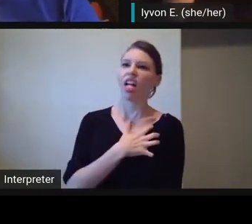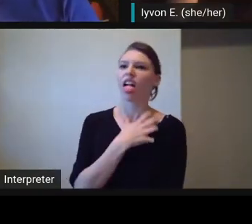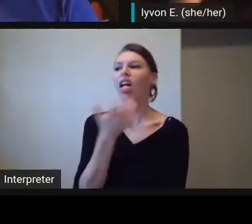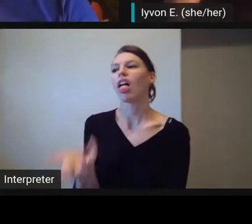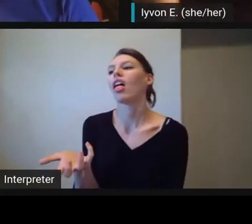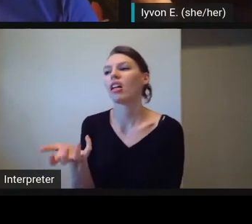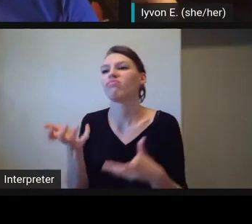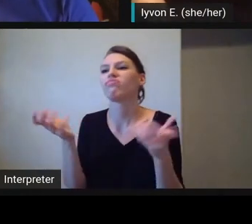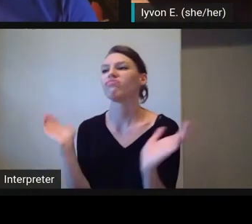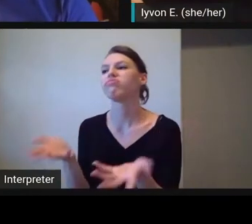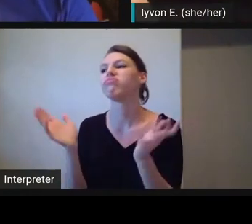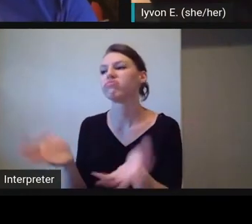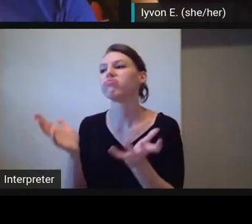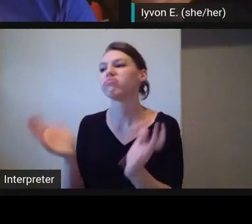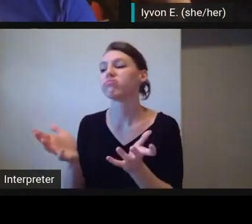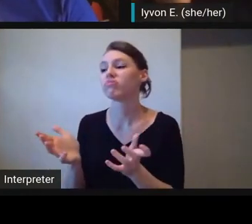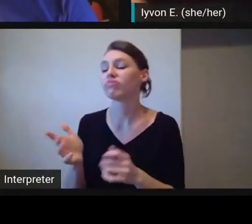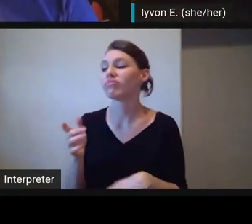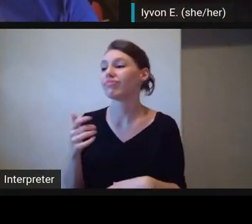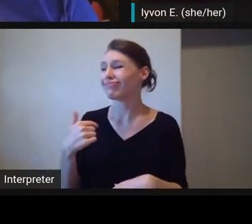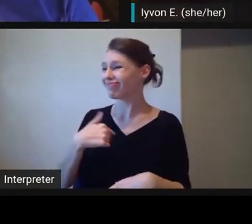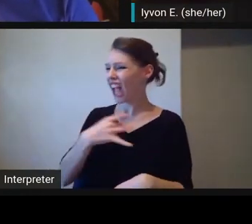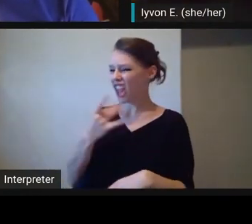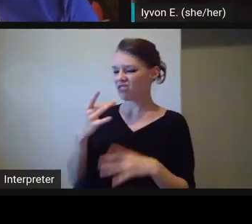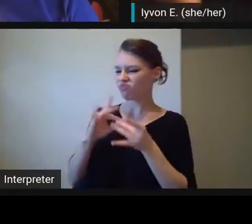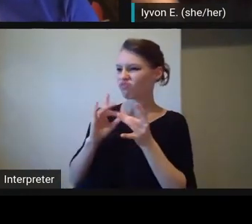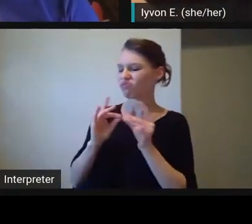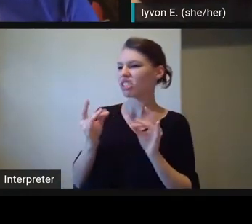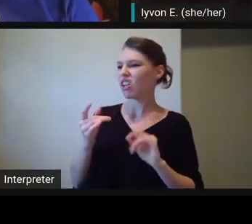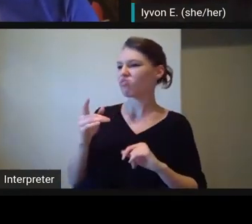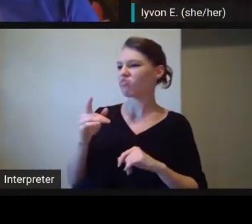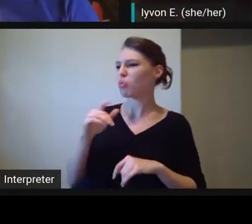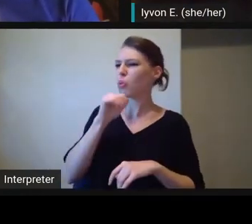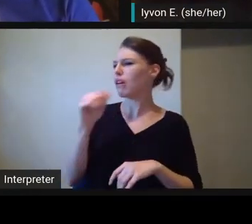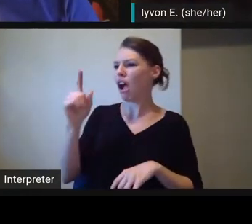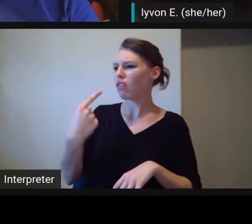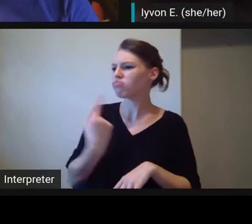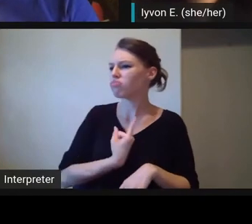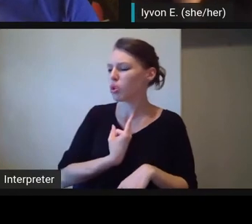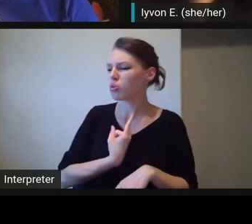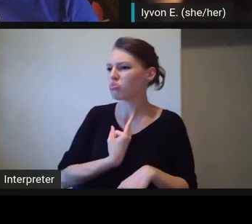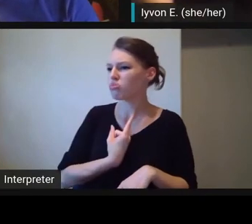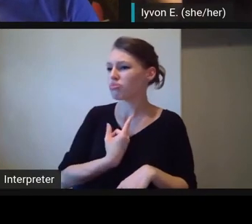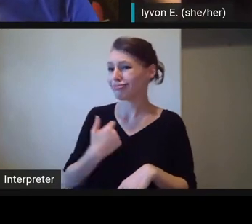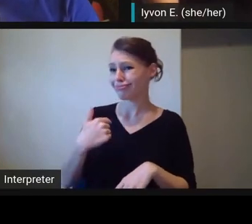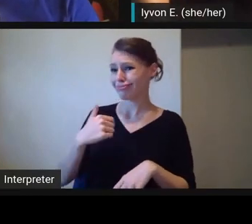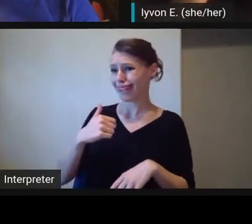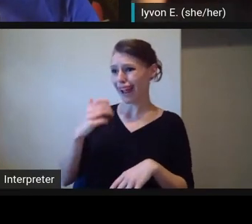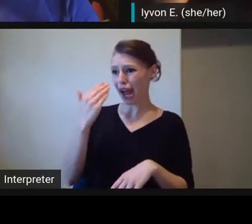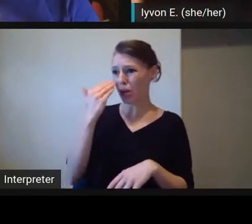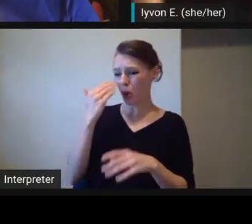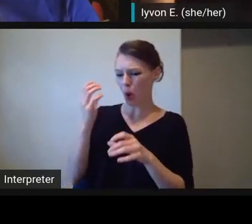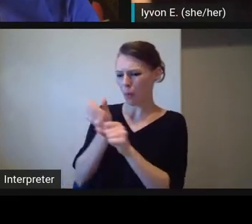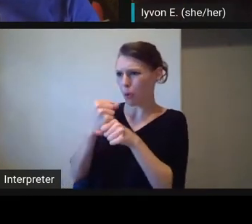say, like, none of us are an island. And I think as a producer, it can sometimes feel like you have